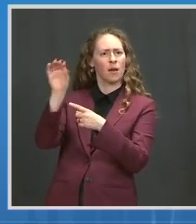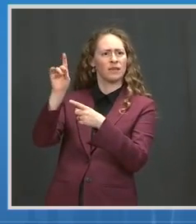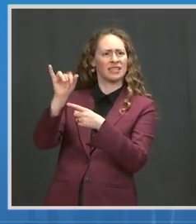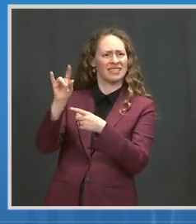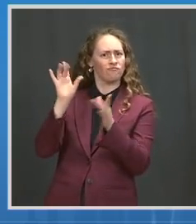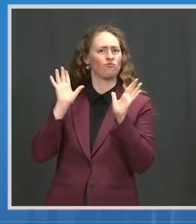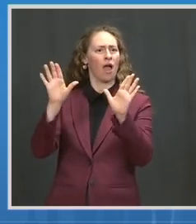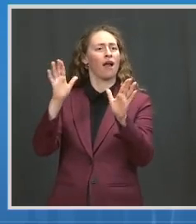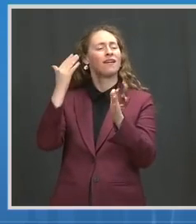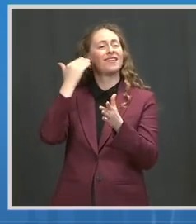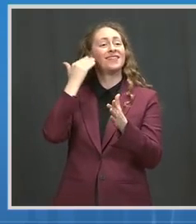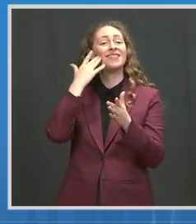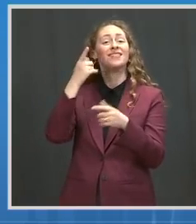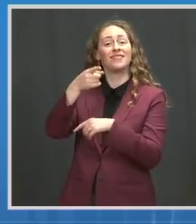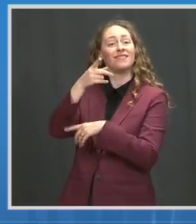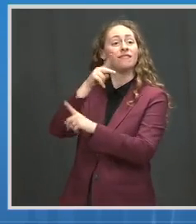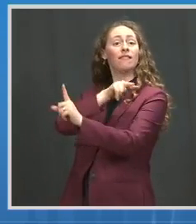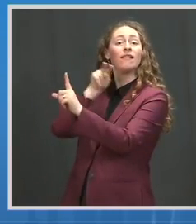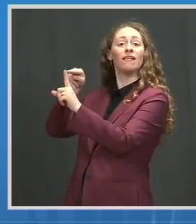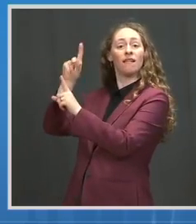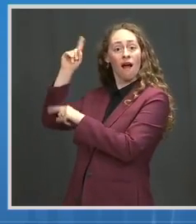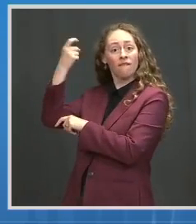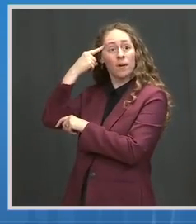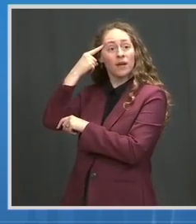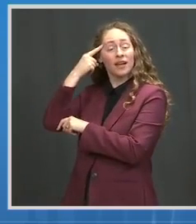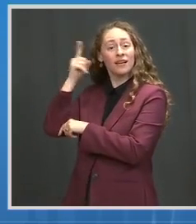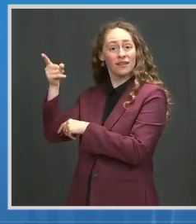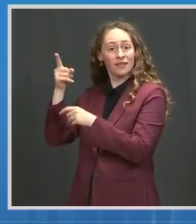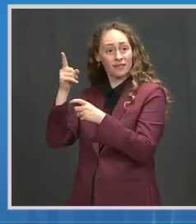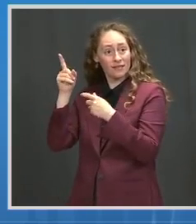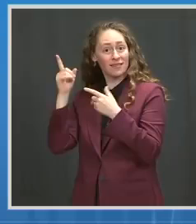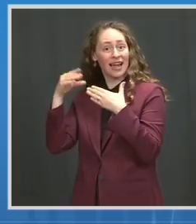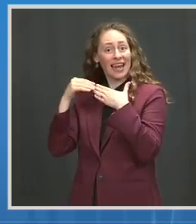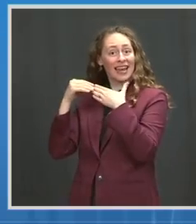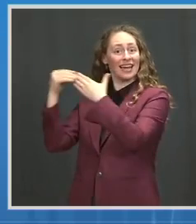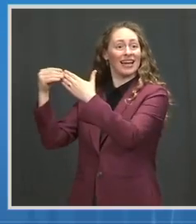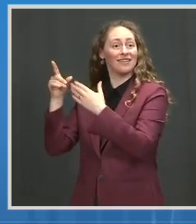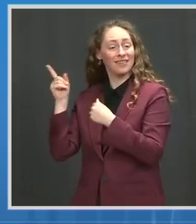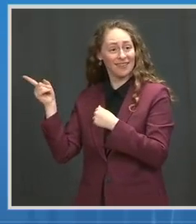being led by the American people and by constituents all around the country.